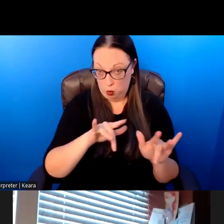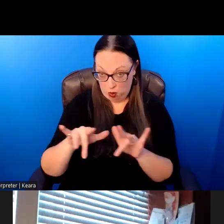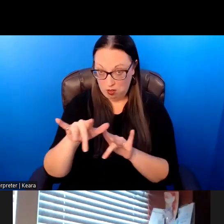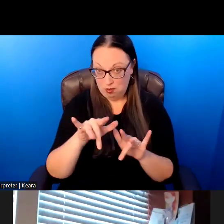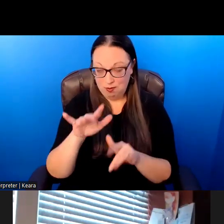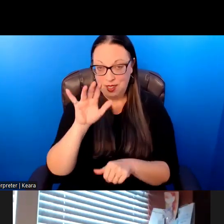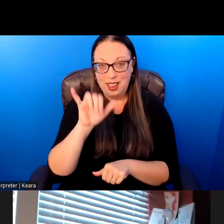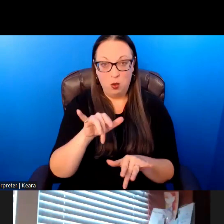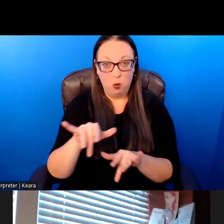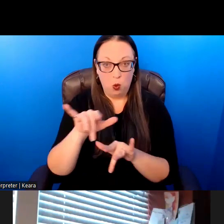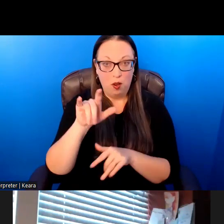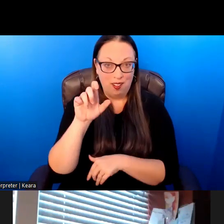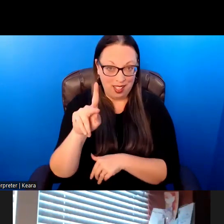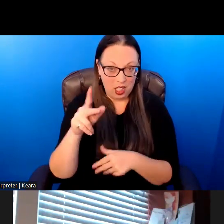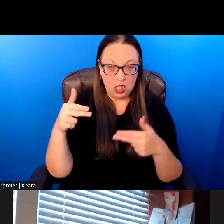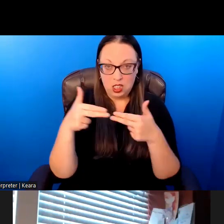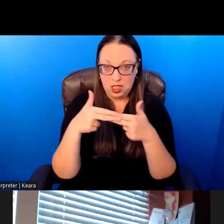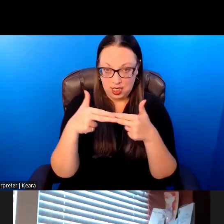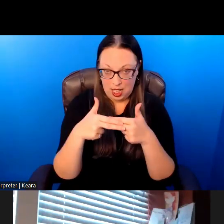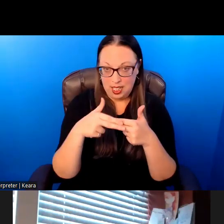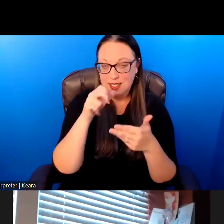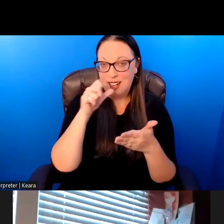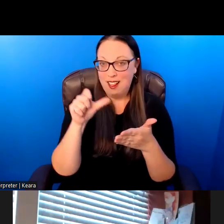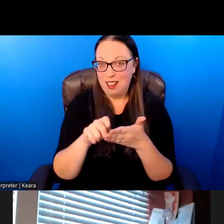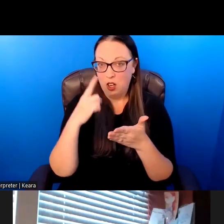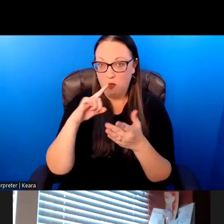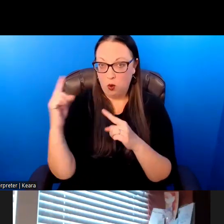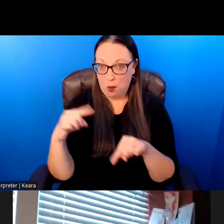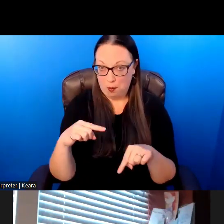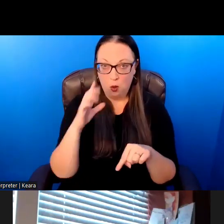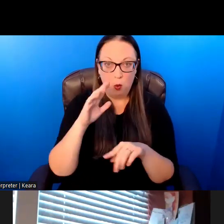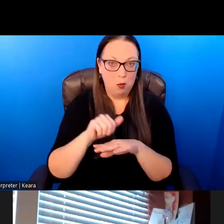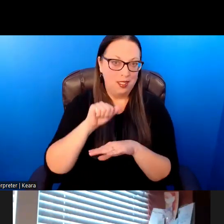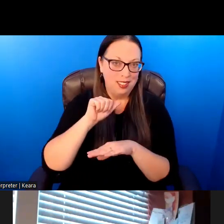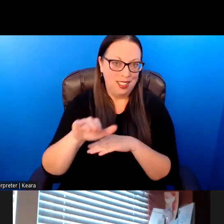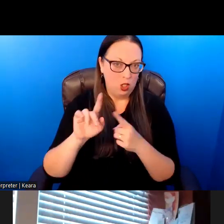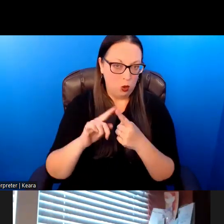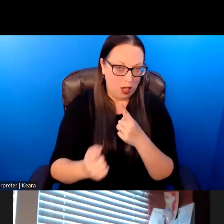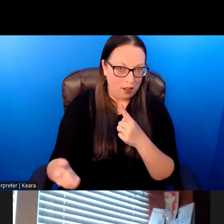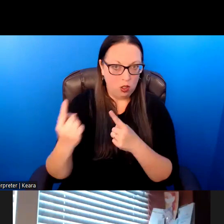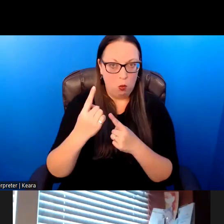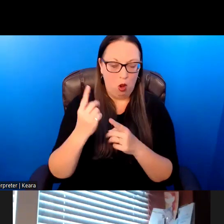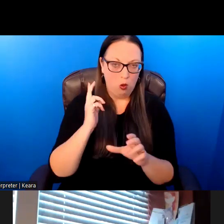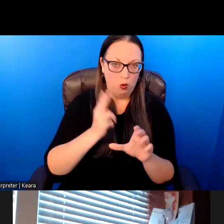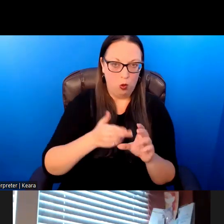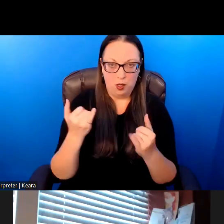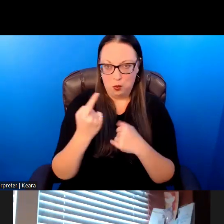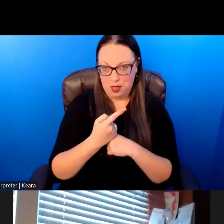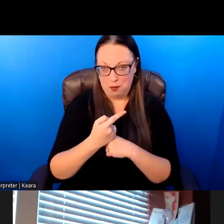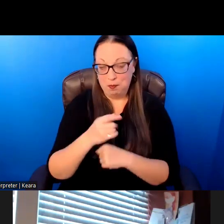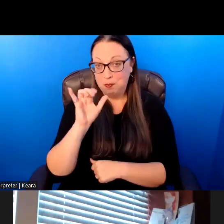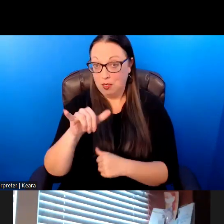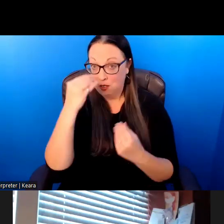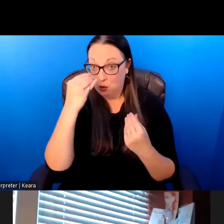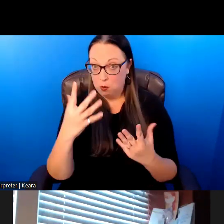the recording link, slides, and a letter of attendance will be sent to everyone who attended today. This information will also